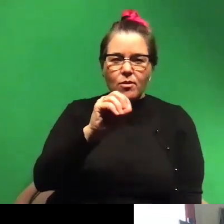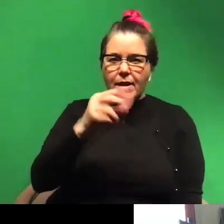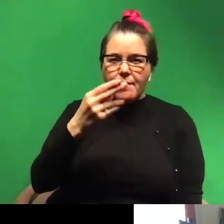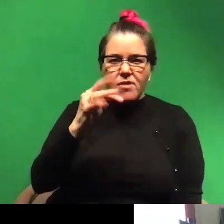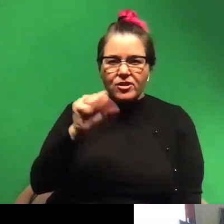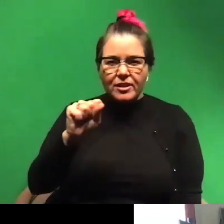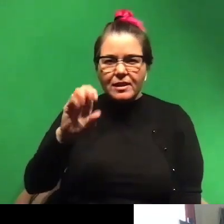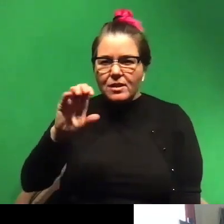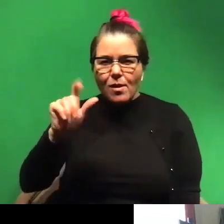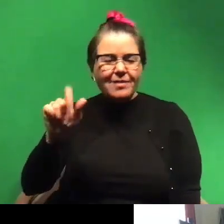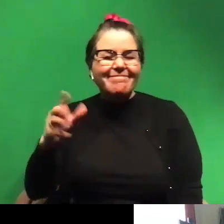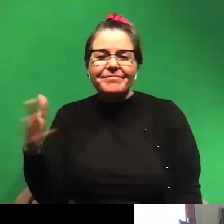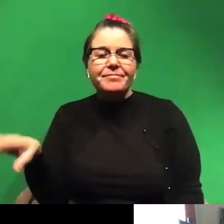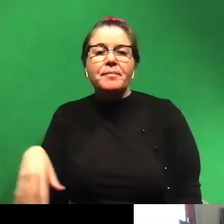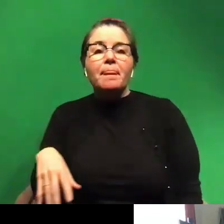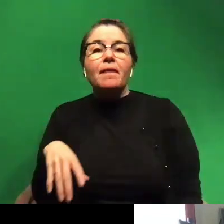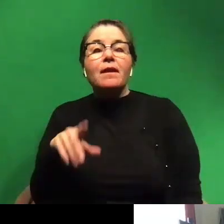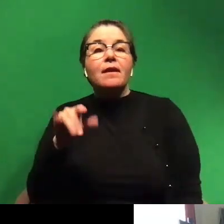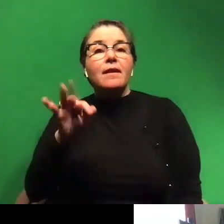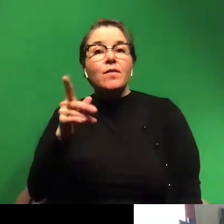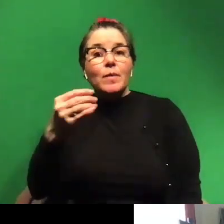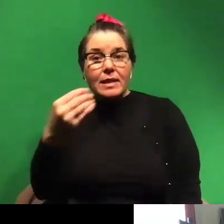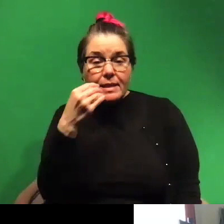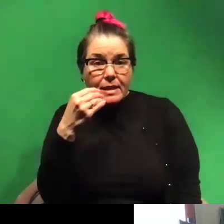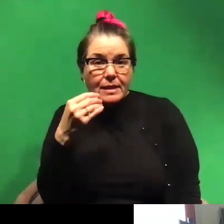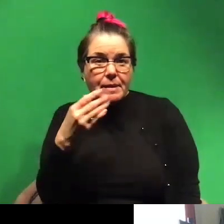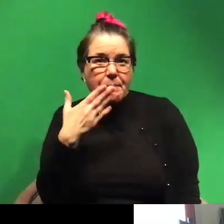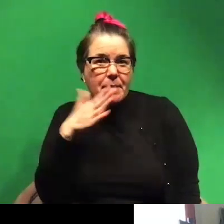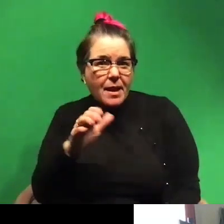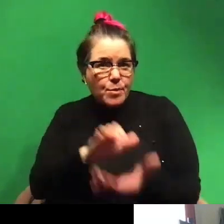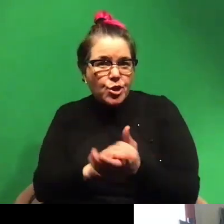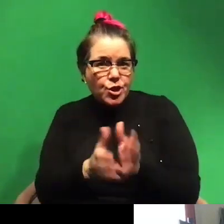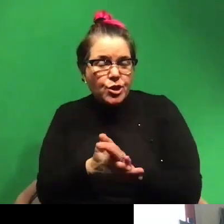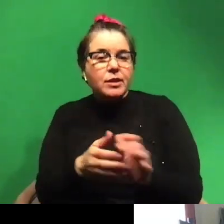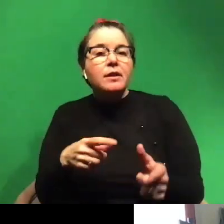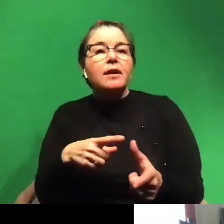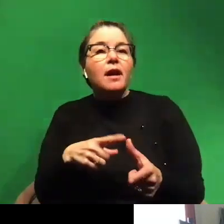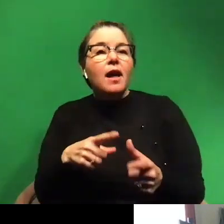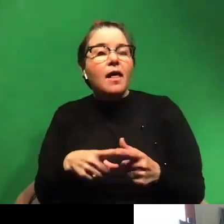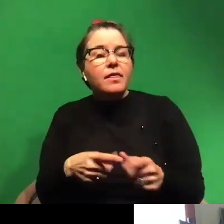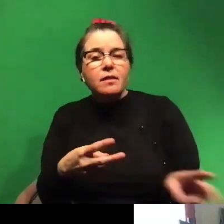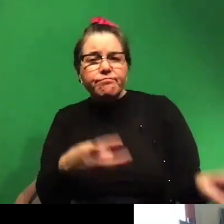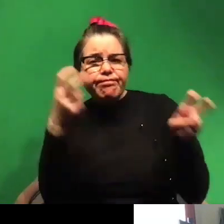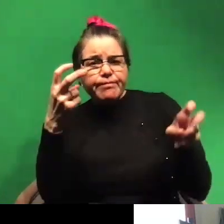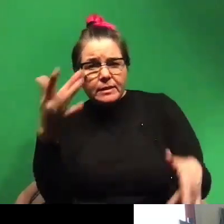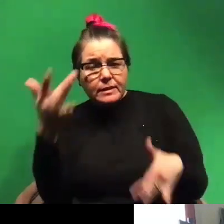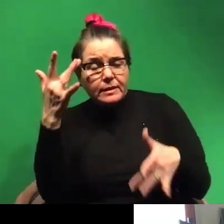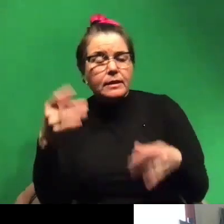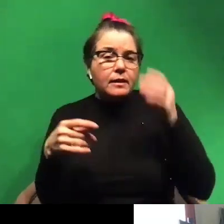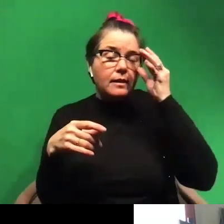basically that's the kind of thing where if you eat like a bad burger and then you get super duper sick, like